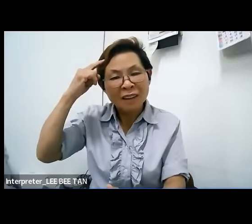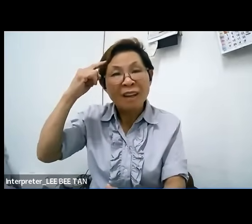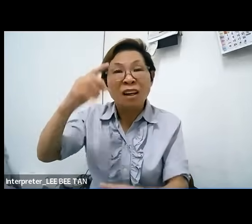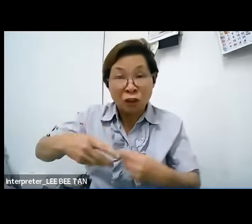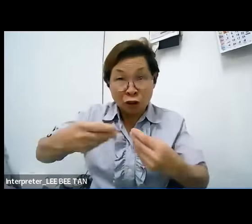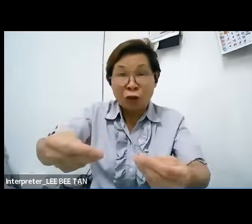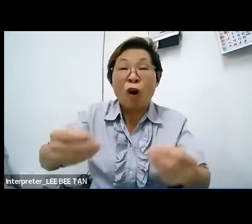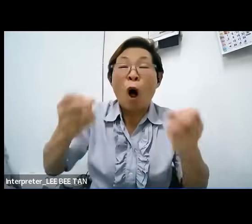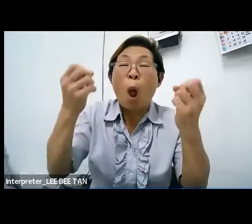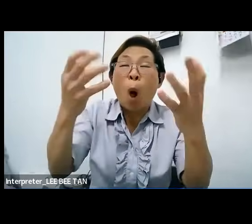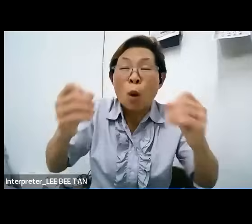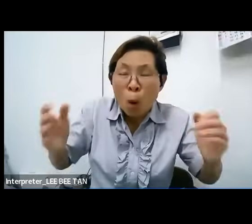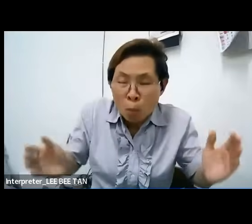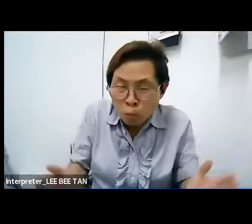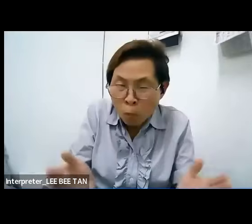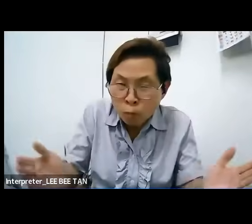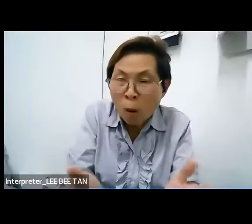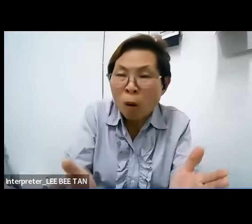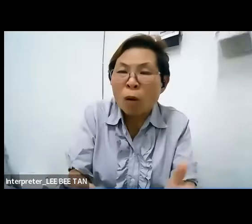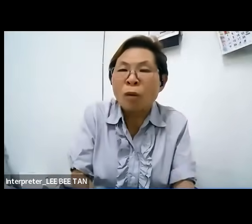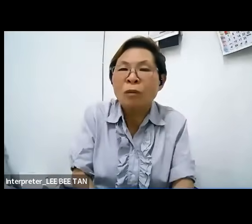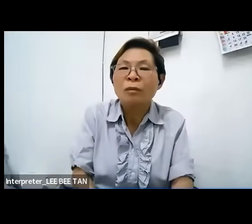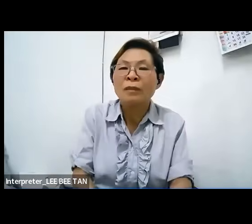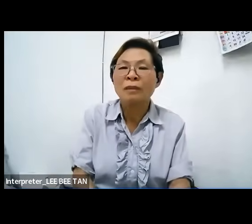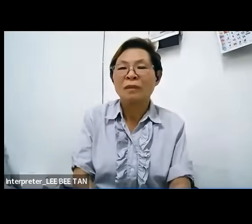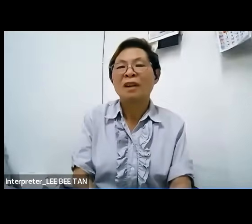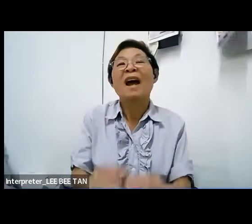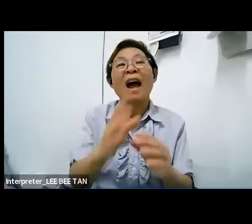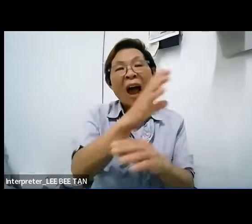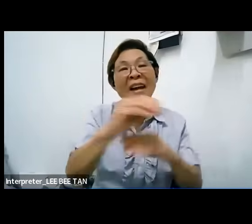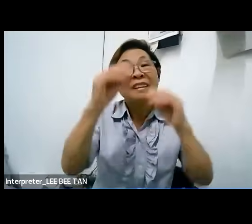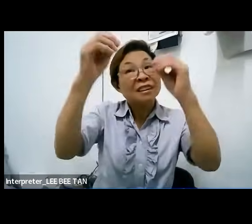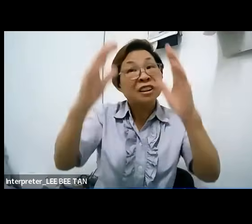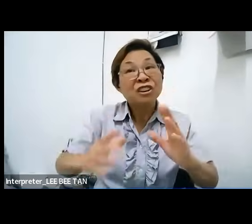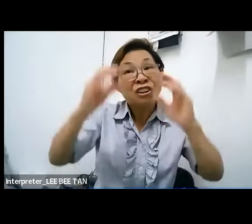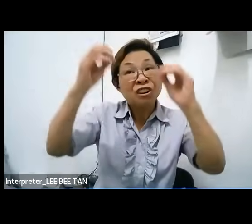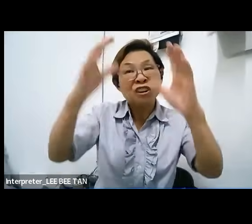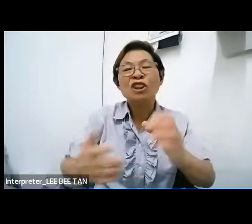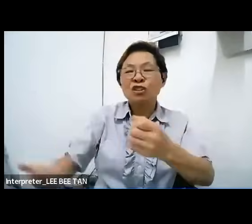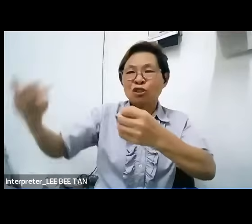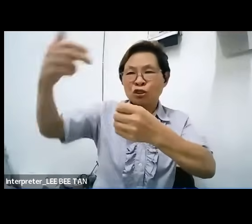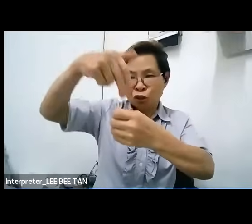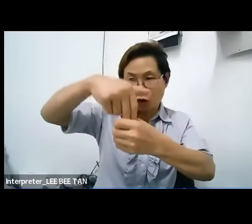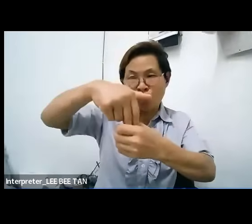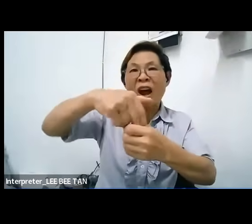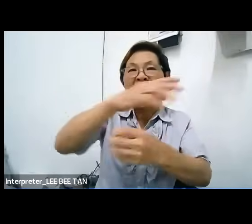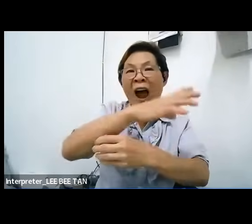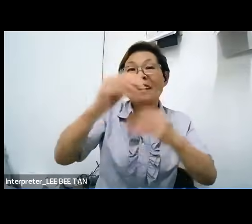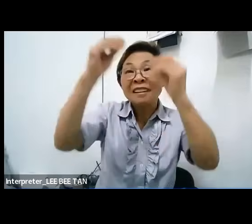encouragement to novice teachers who would also like to join these